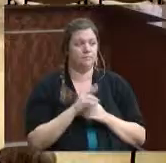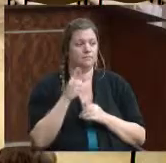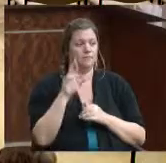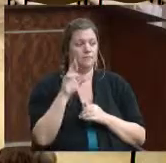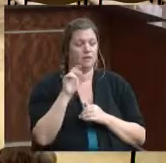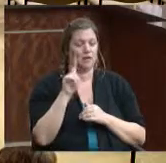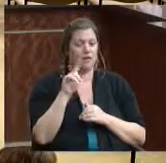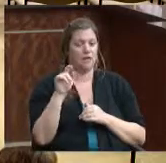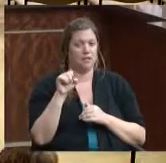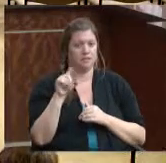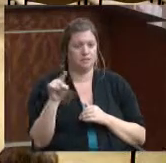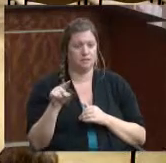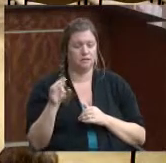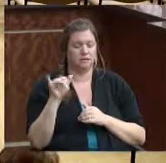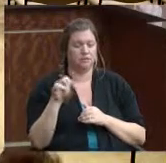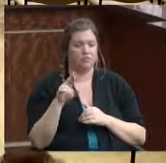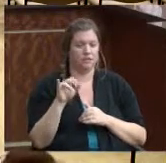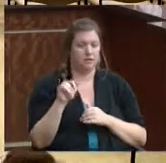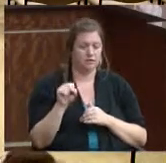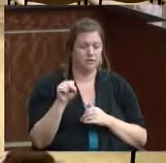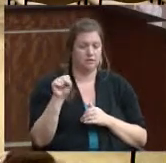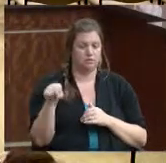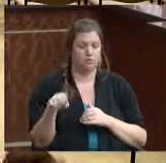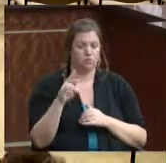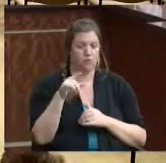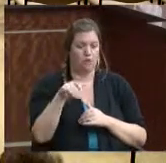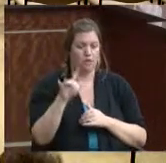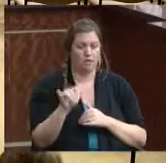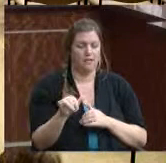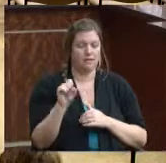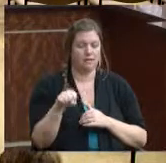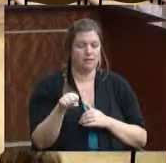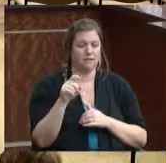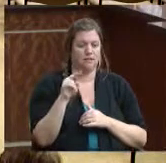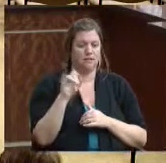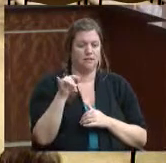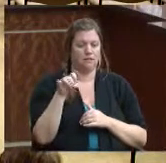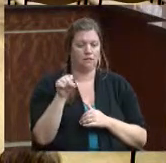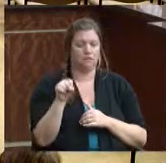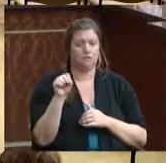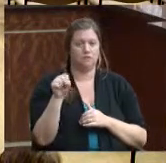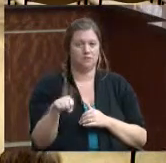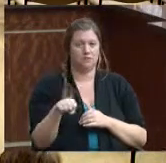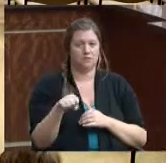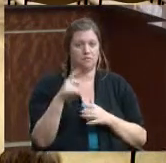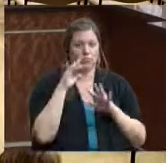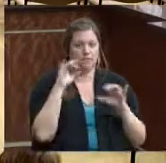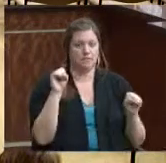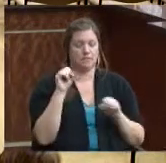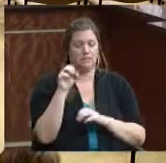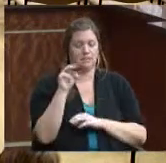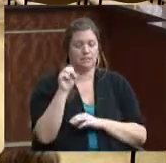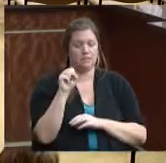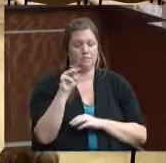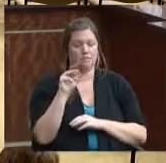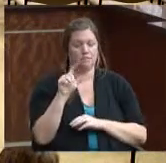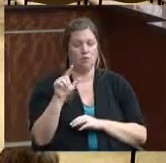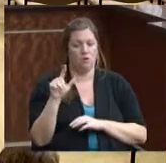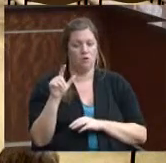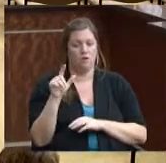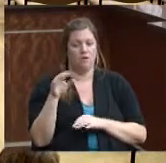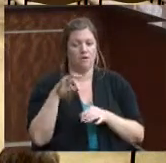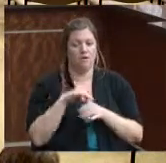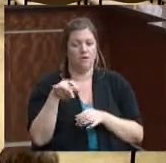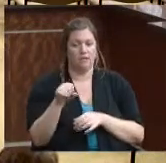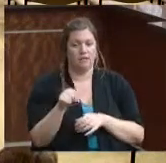Mr. Lez? Yes. Mr. Ricks? Yes. Ms. Crary? Yes. Ms. Nicholas? Yes. President Smalls? I vote yes. Mayor